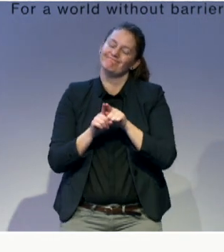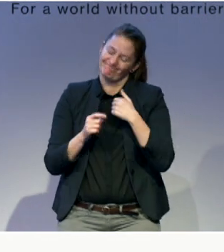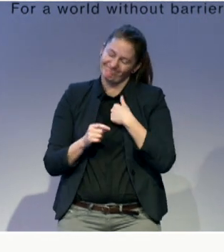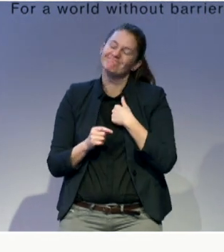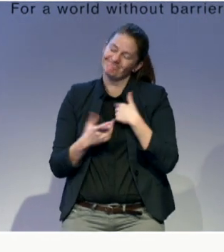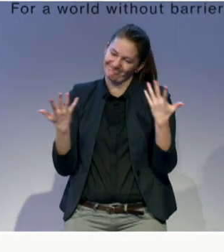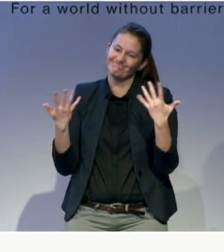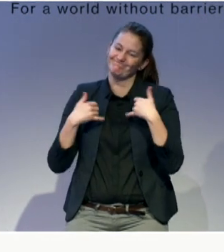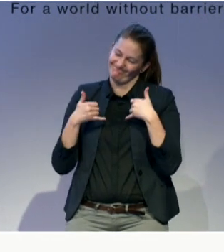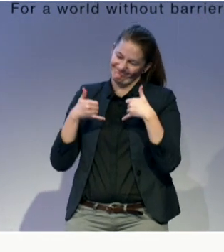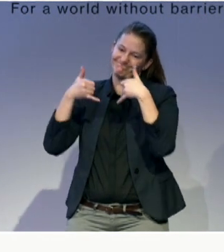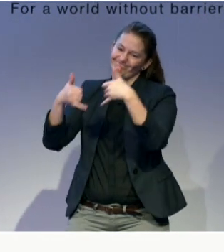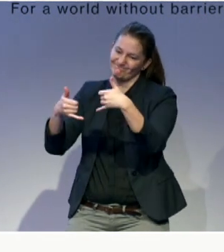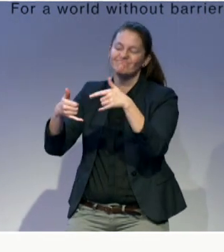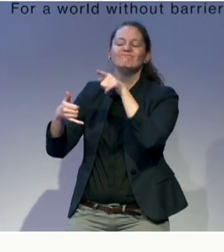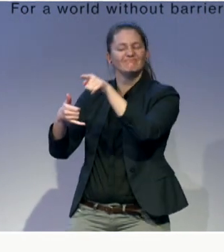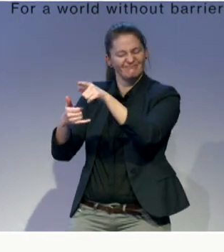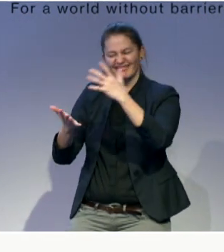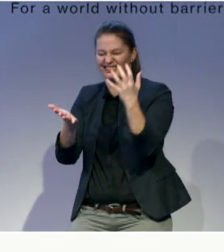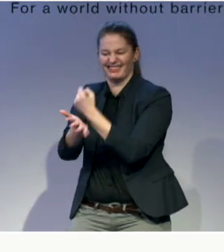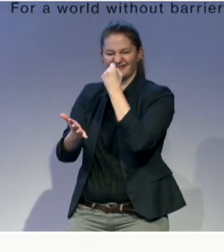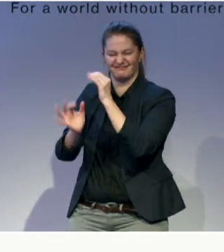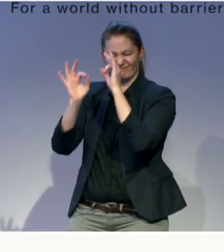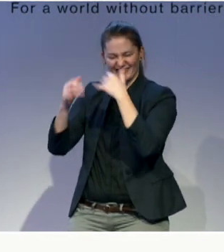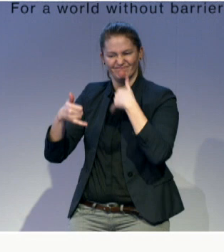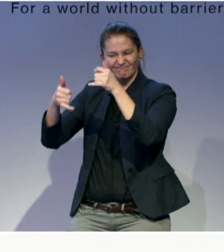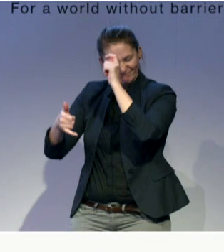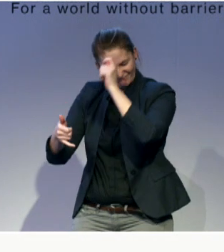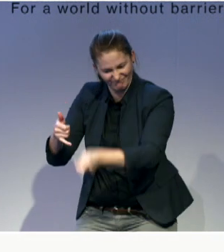really done for this beautiful job.